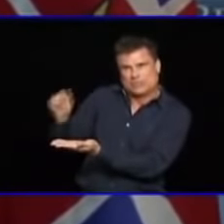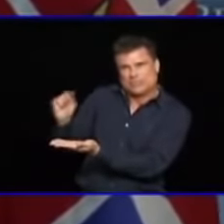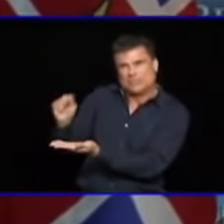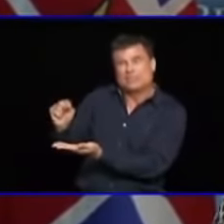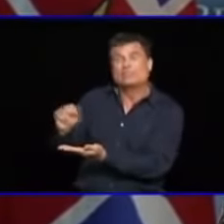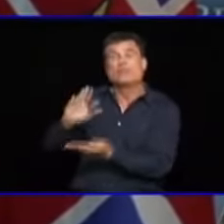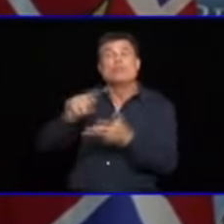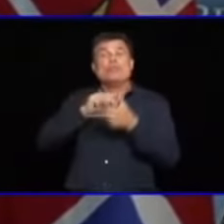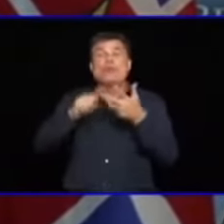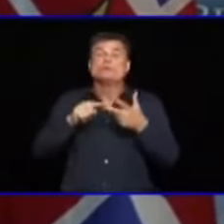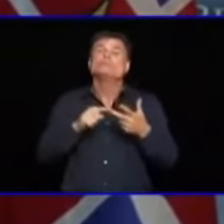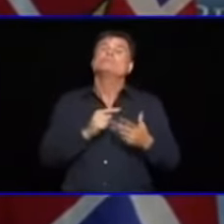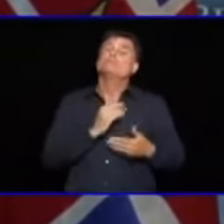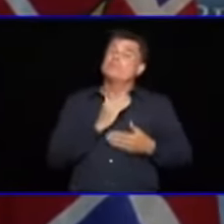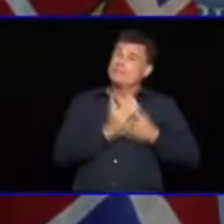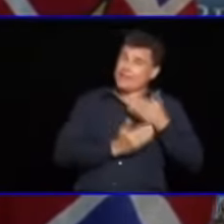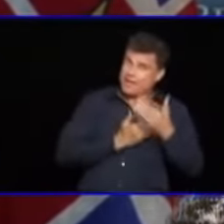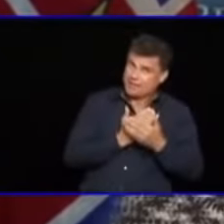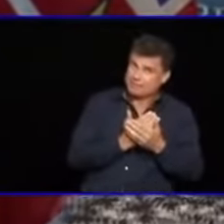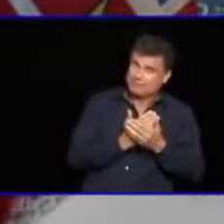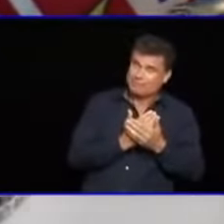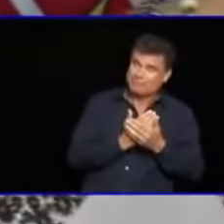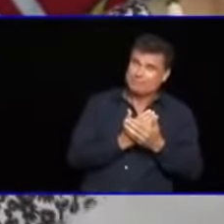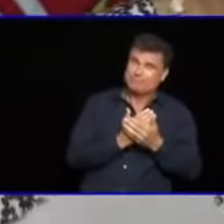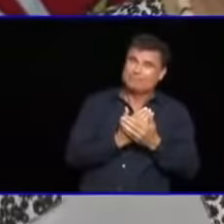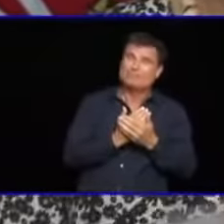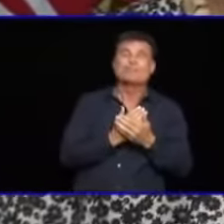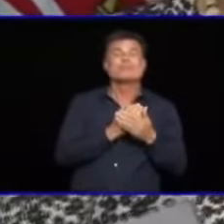calm, and being safe. Thank you.